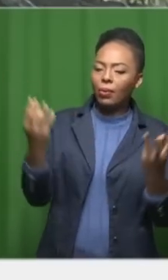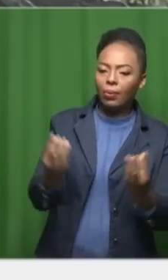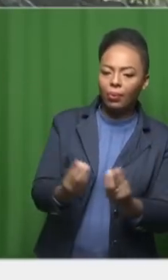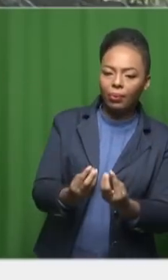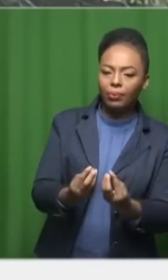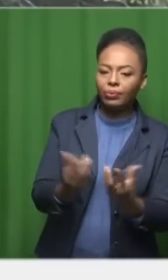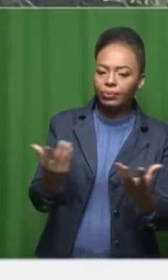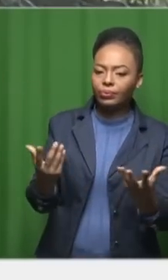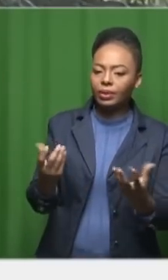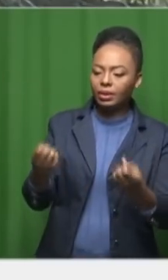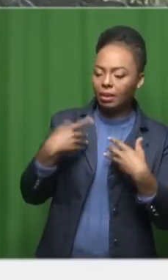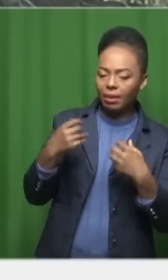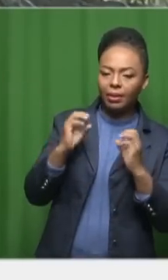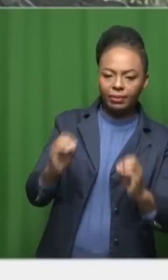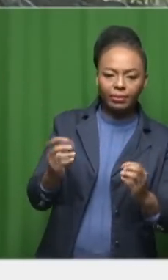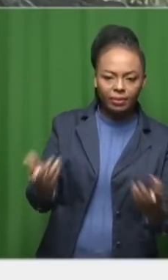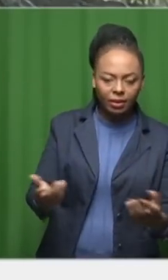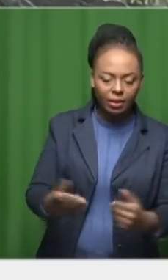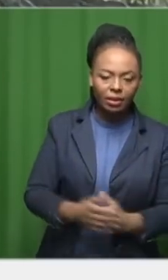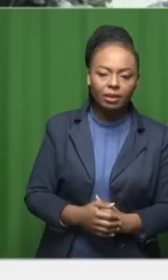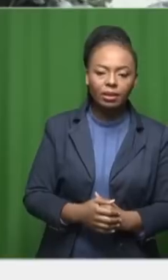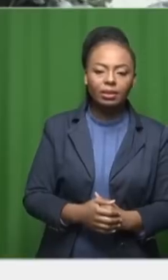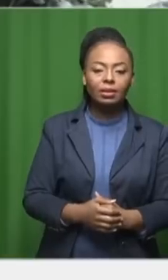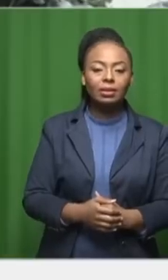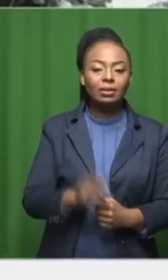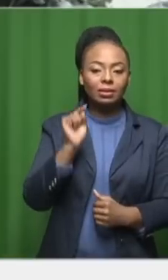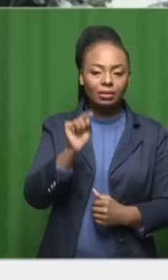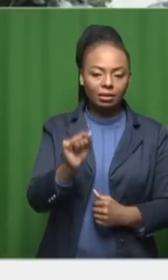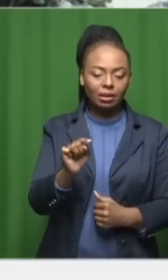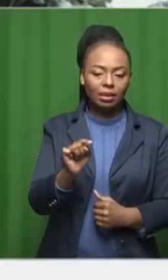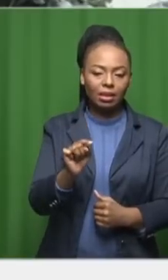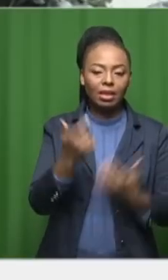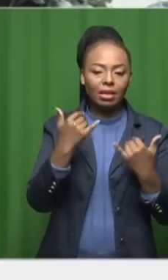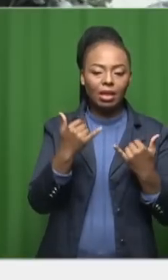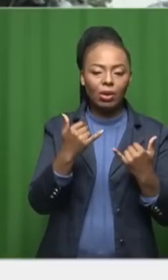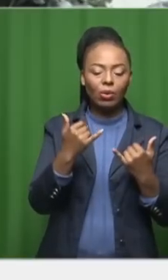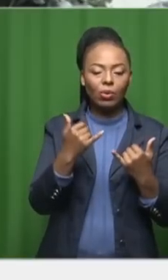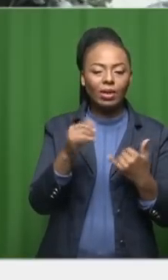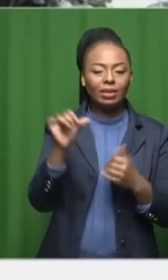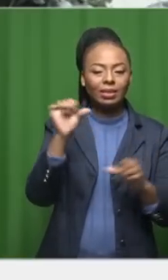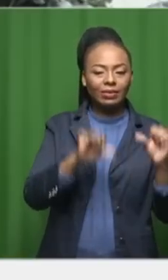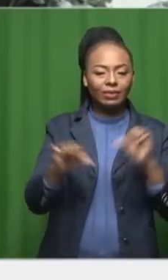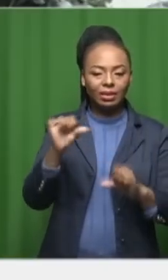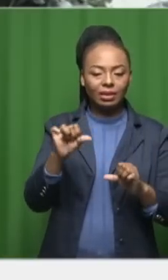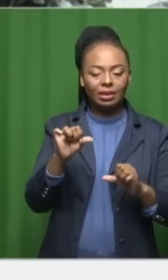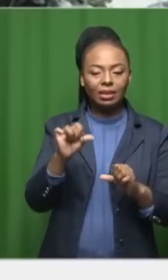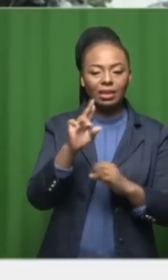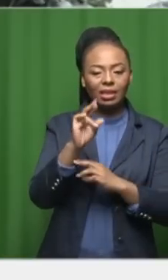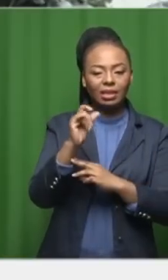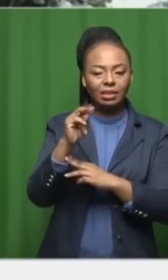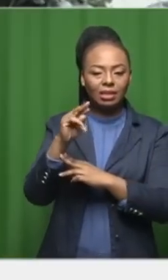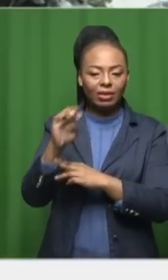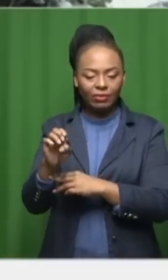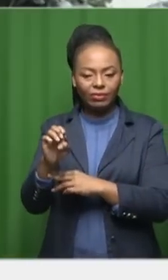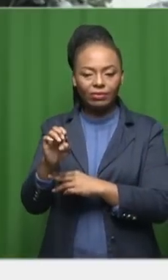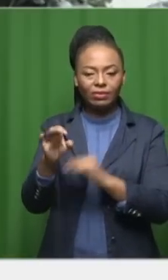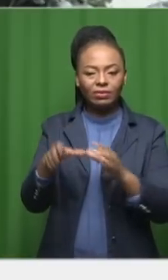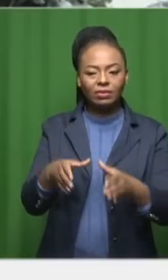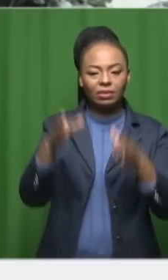So strategic reserves is a fickle issue, right? It costs a lot of money to run these